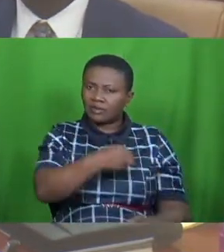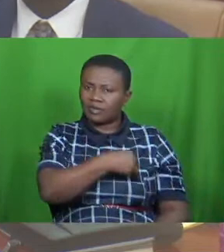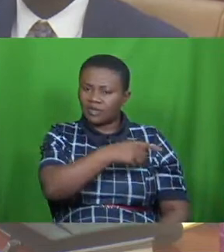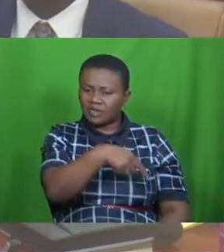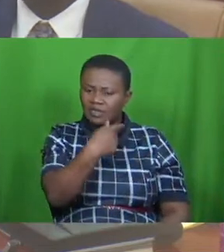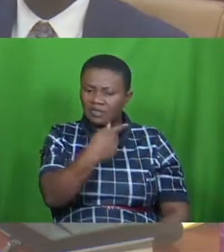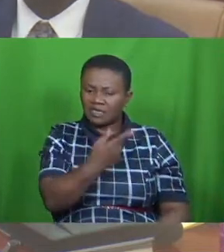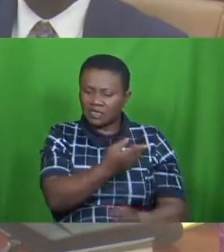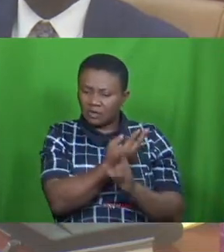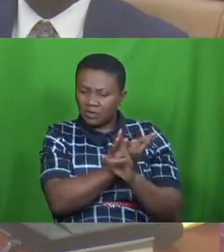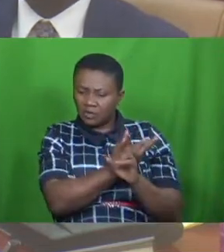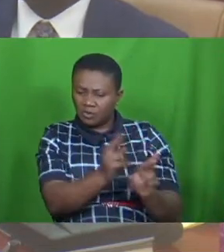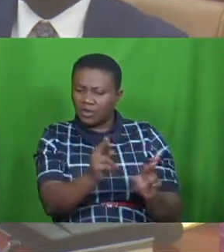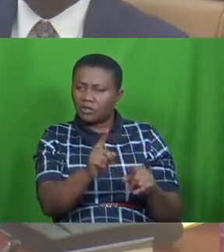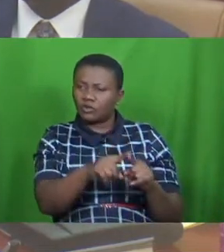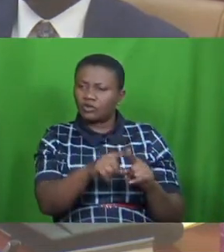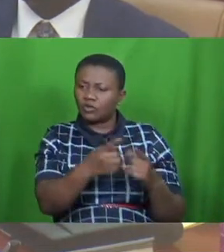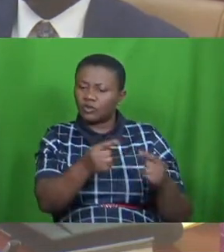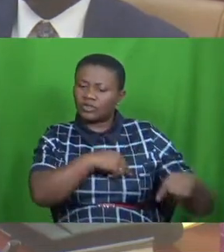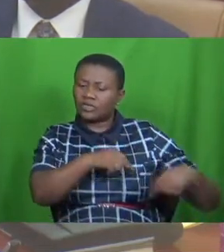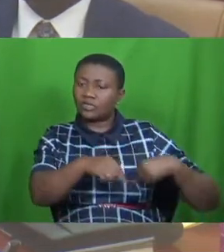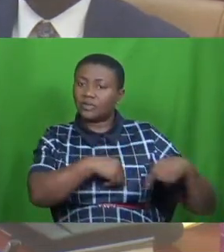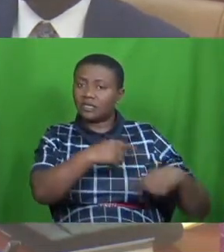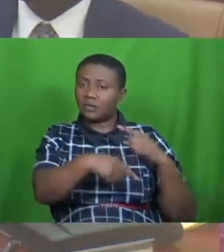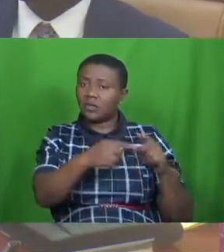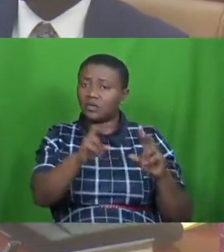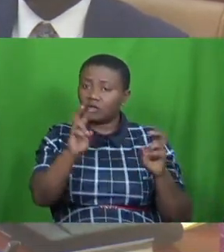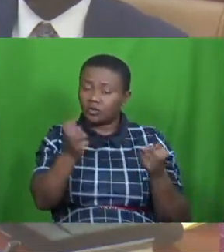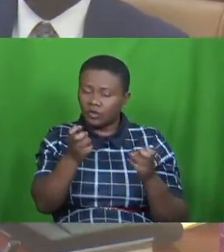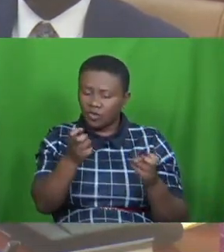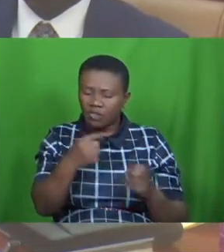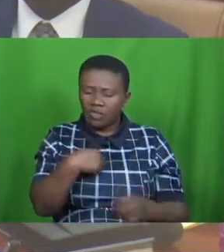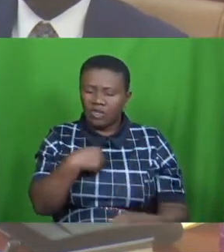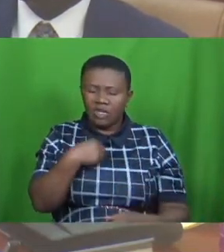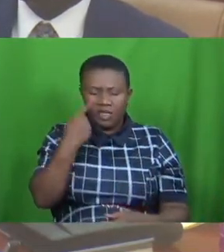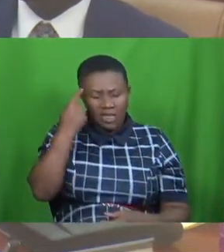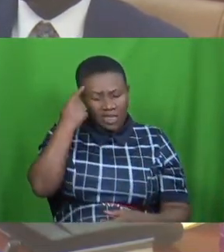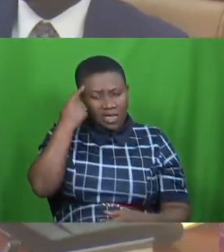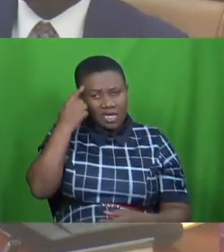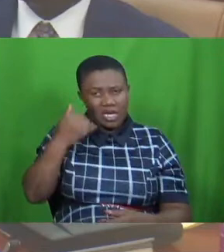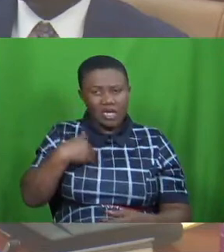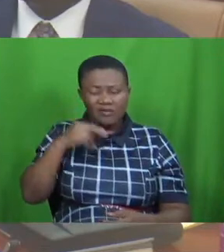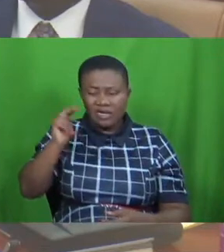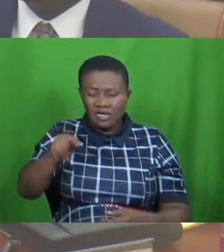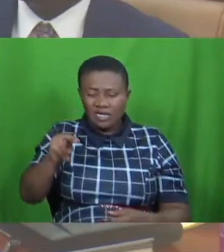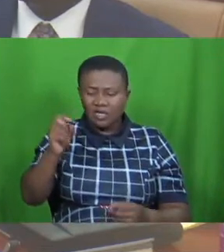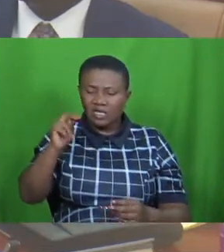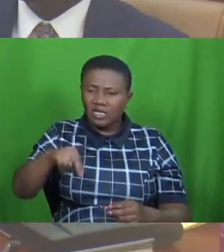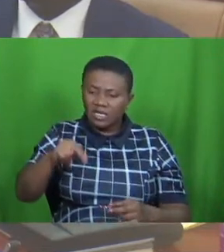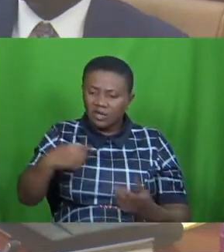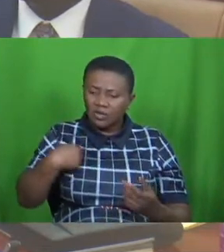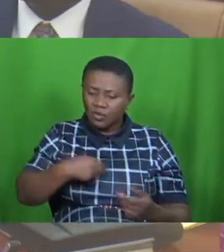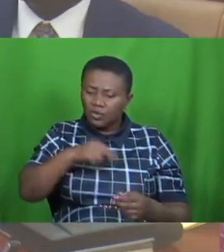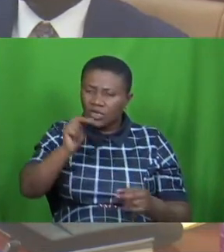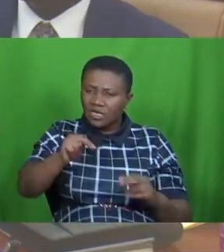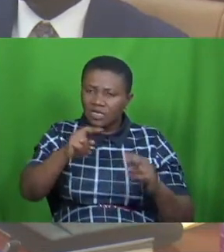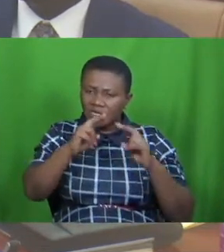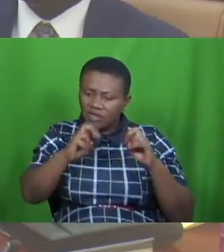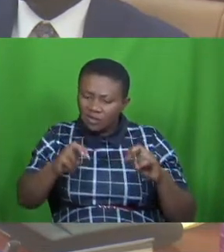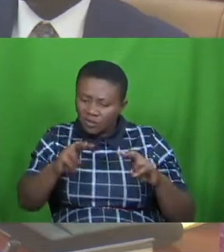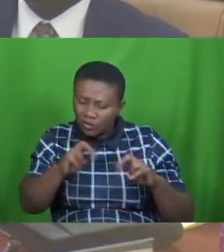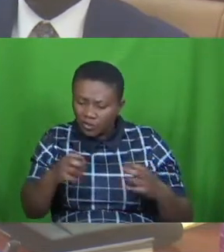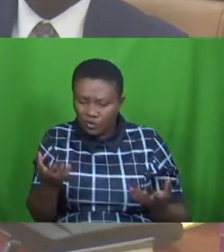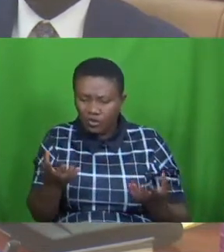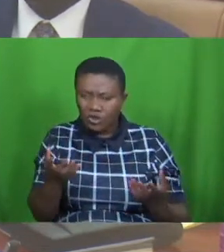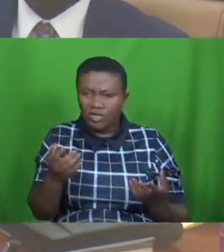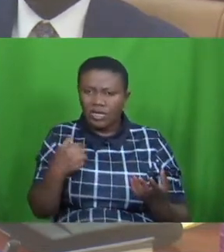strongly. However, I recognize that there's the need for us to review it. Mr. Speaker, I agree if you can give us an